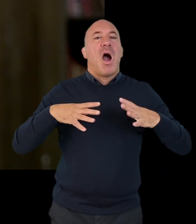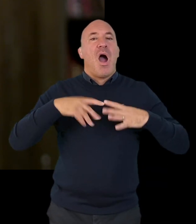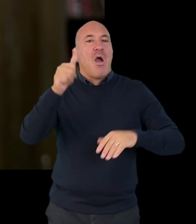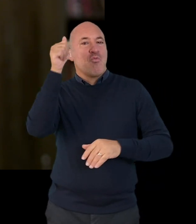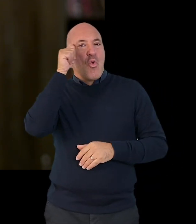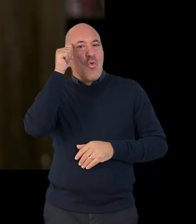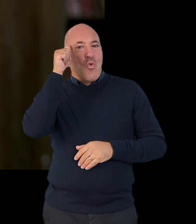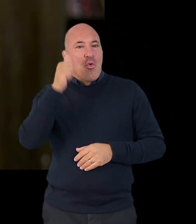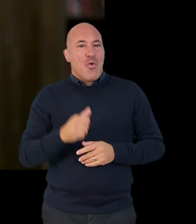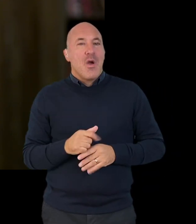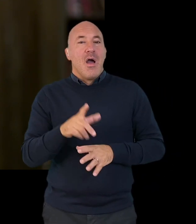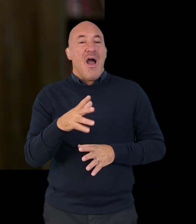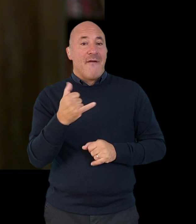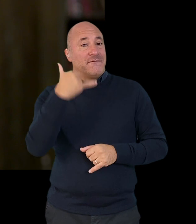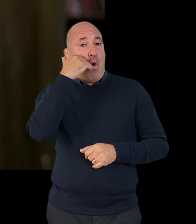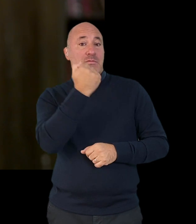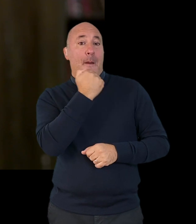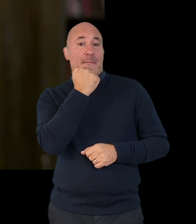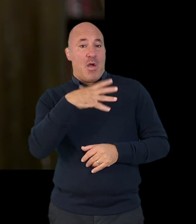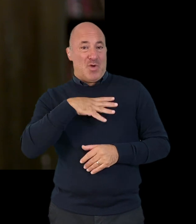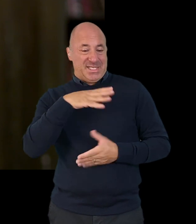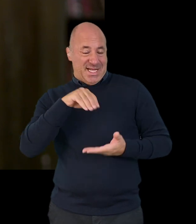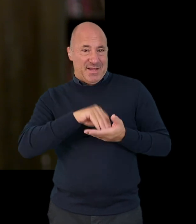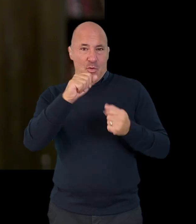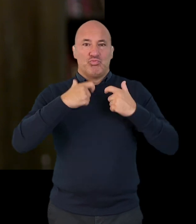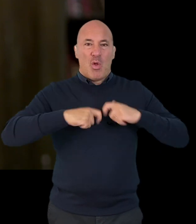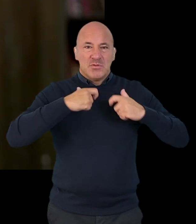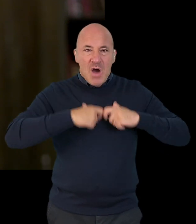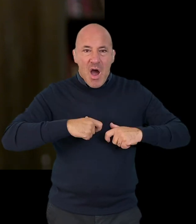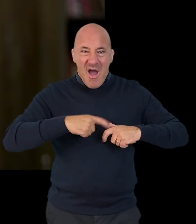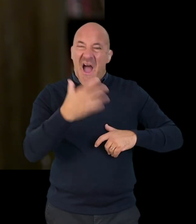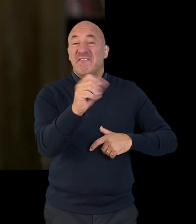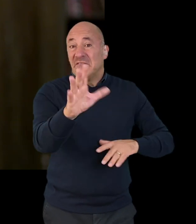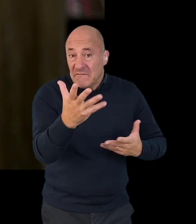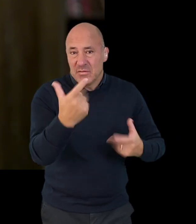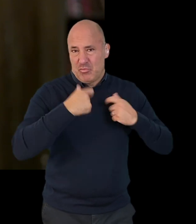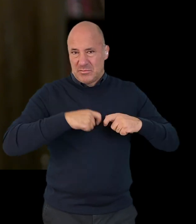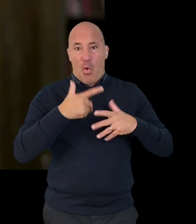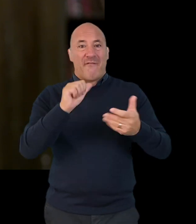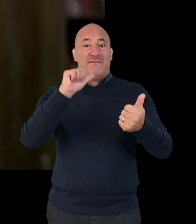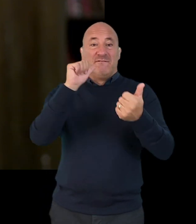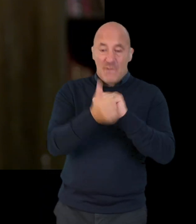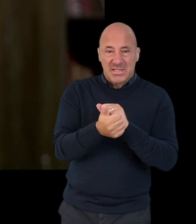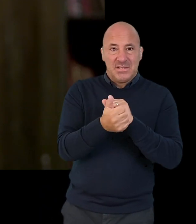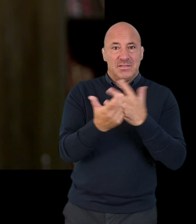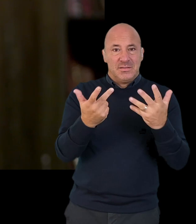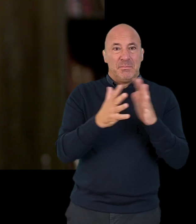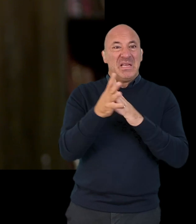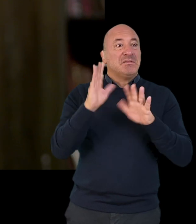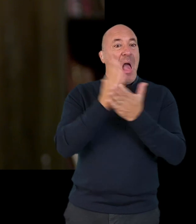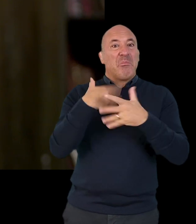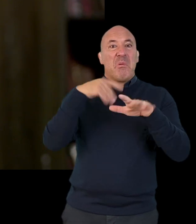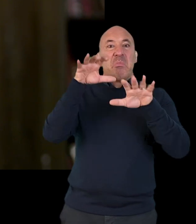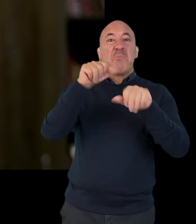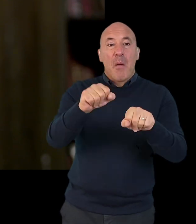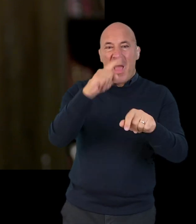for the possibility, and particularly that you have with you telephone numbers of your lawyer, if you have one, and friends that you'd want